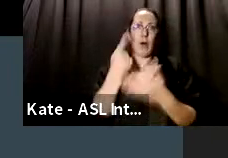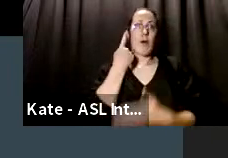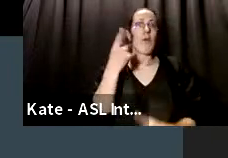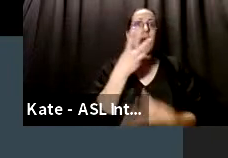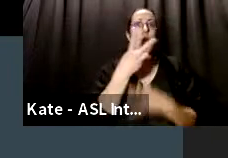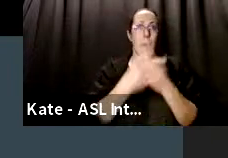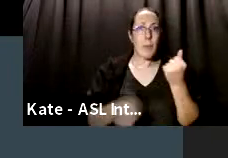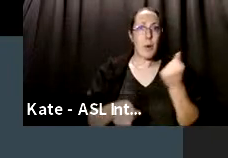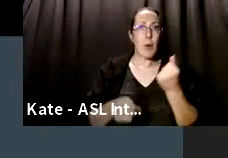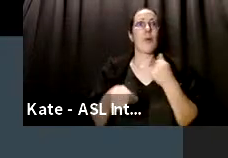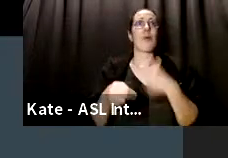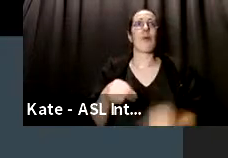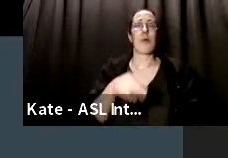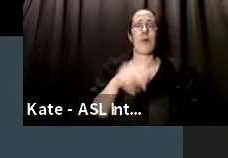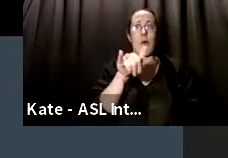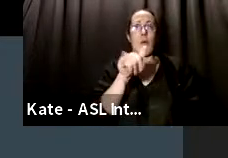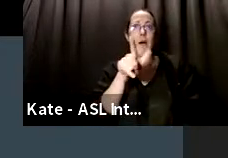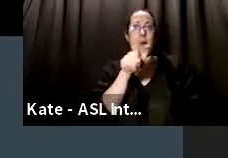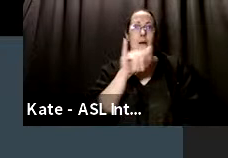EOC's side.